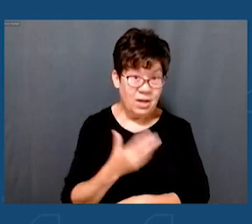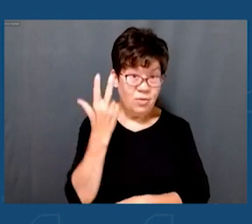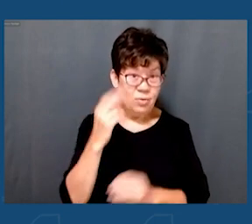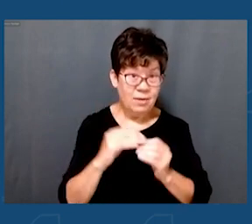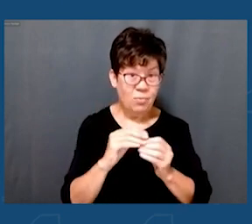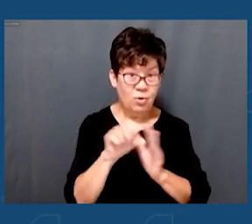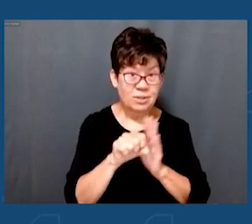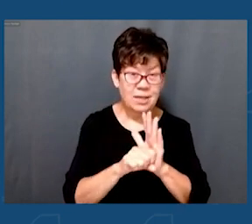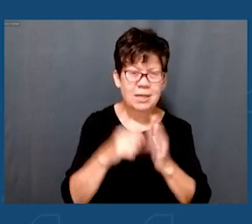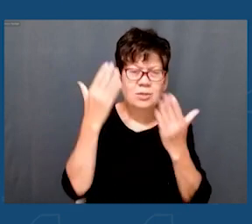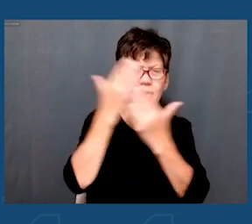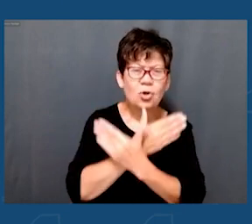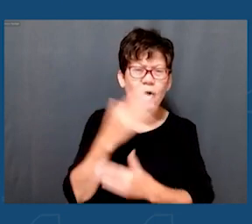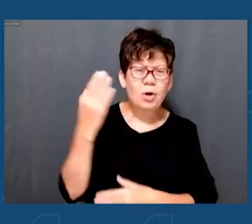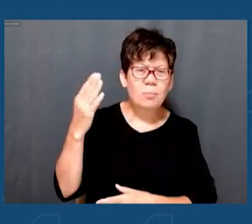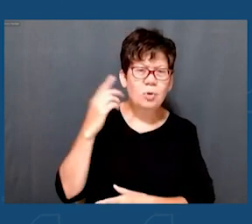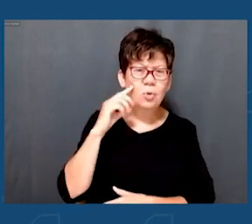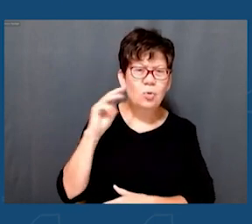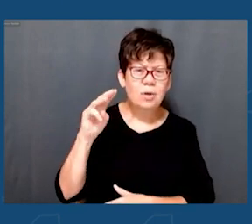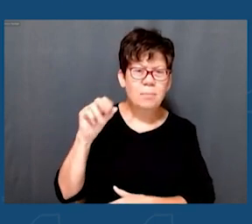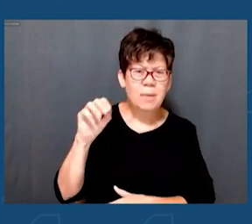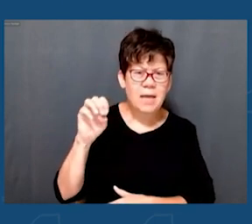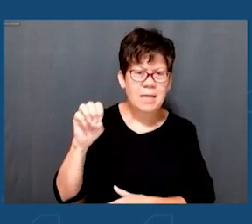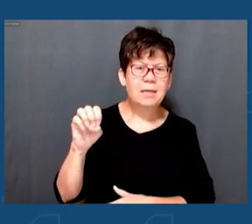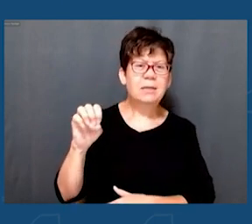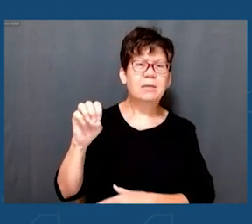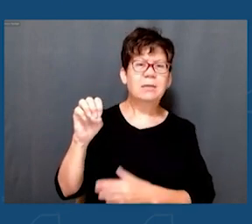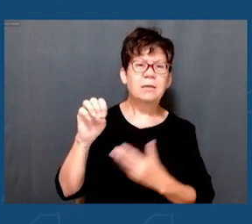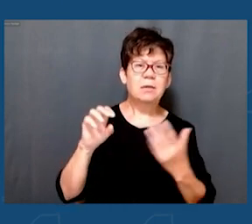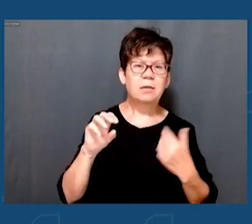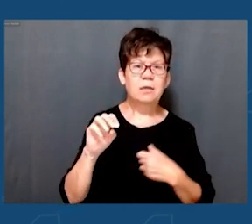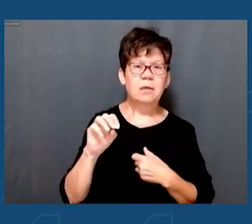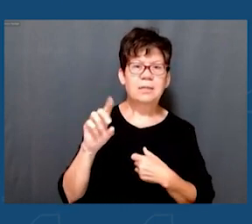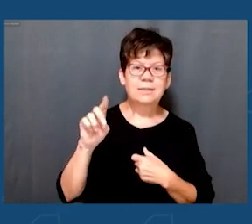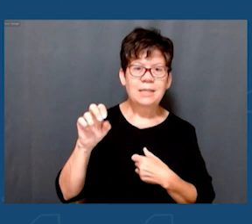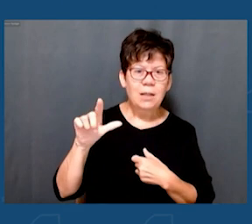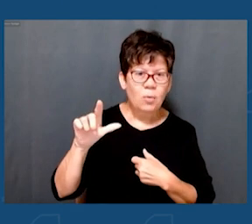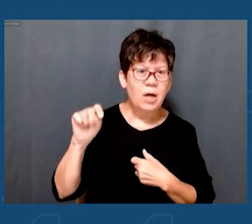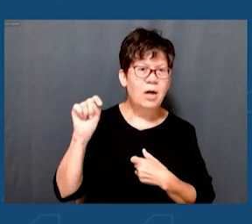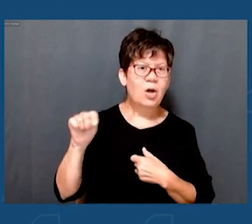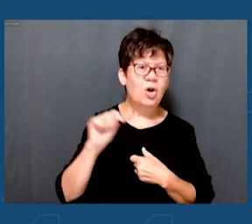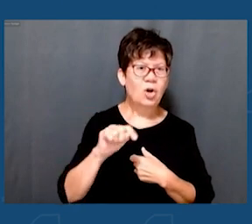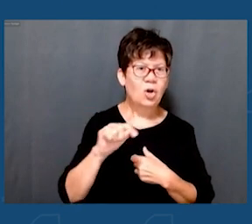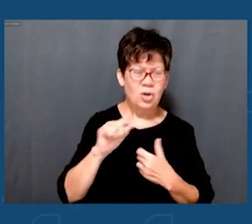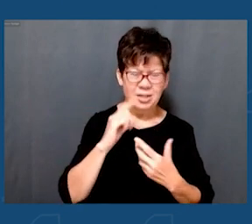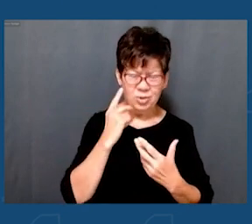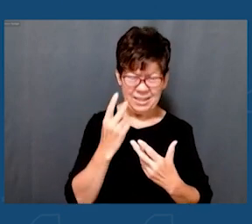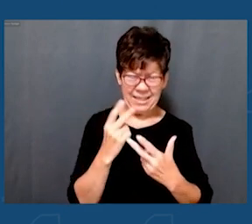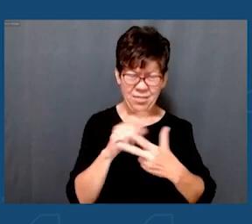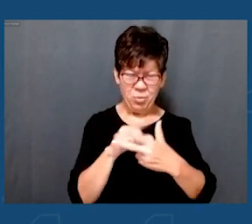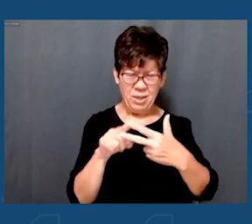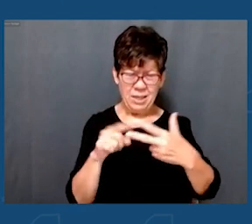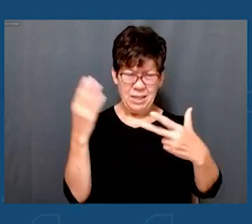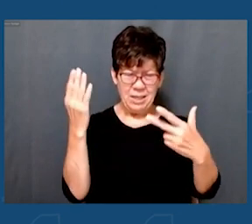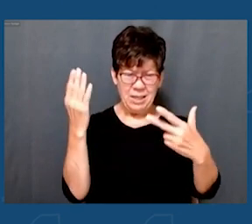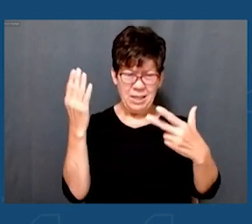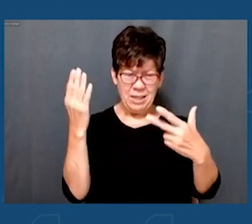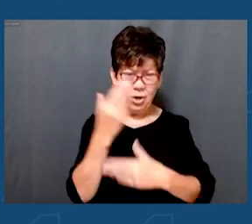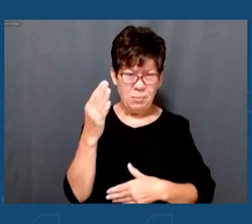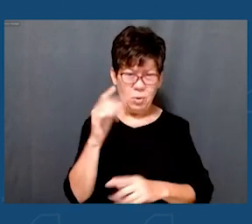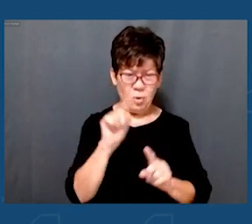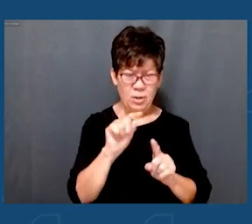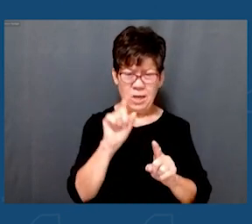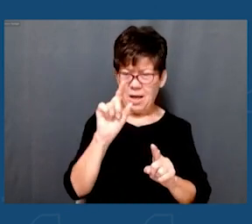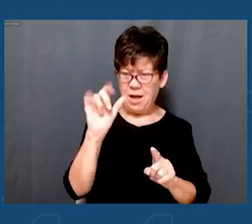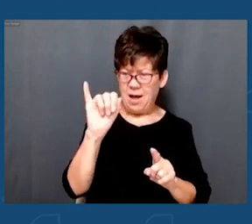you see Maine, Maryland, and Delaware have recently joined the task force. So you look at the corridor that we have, that key I-95